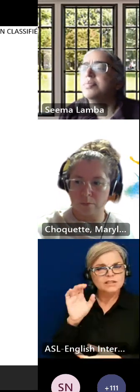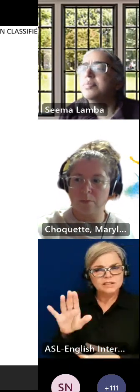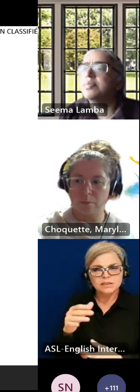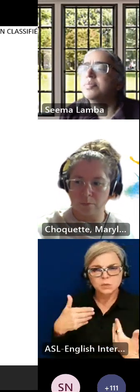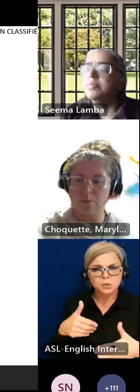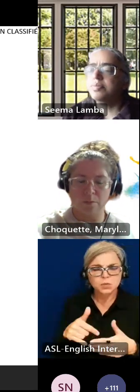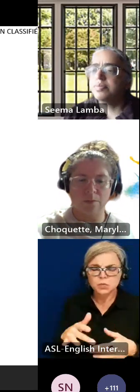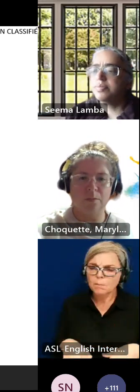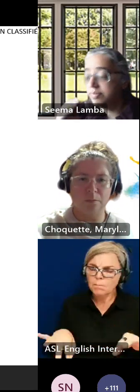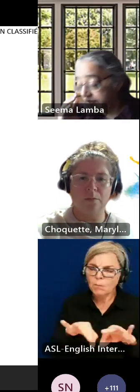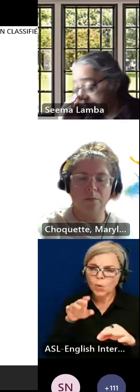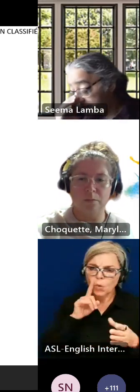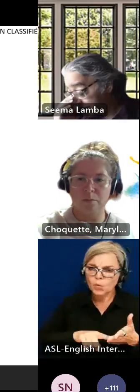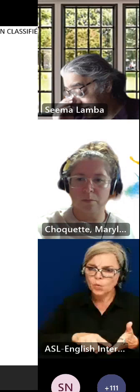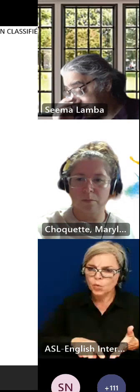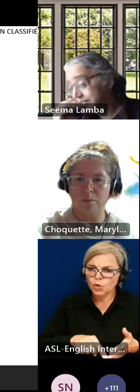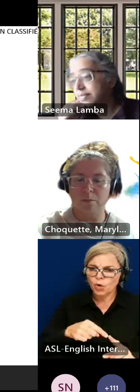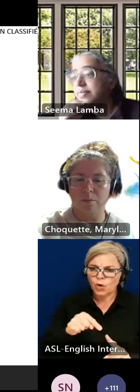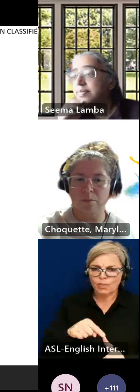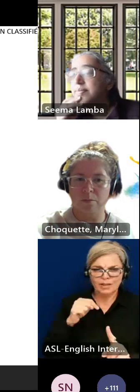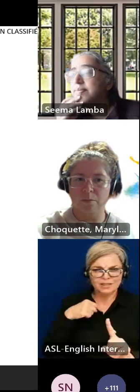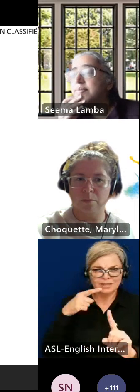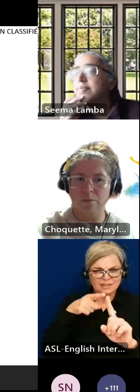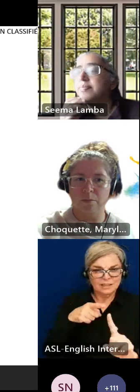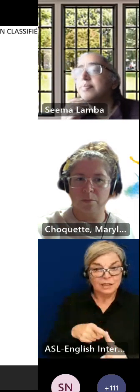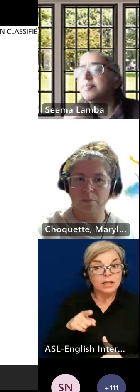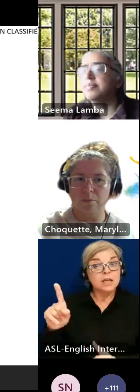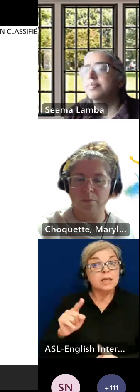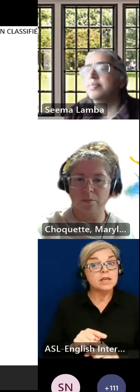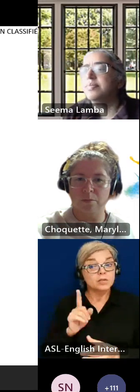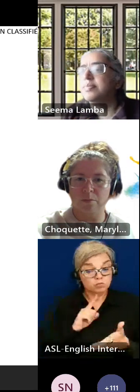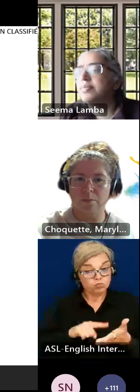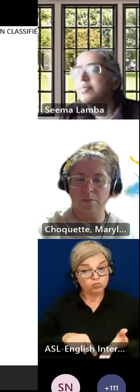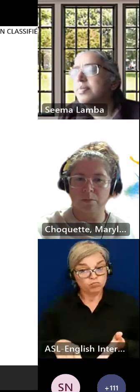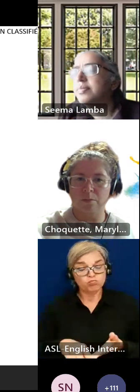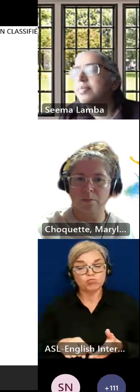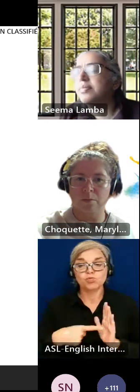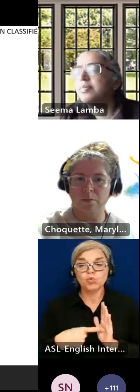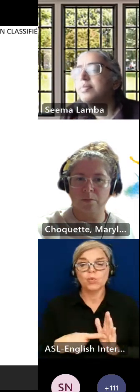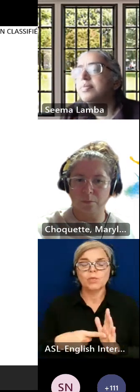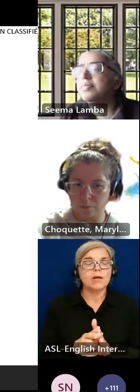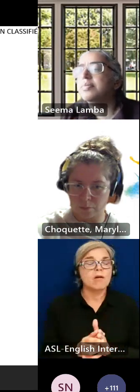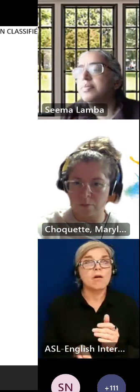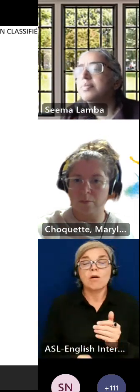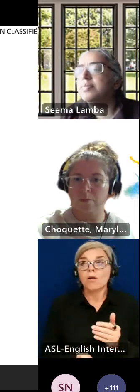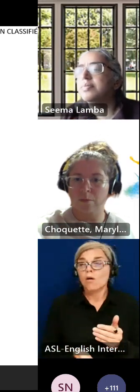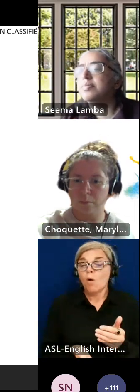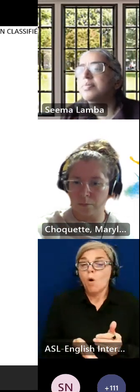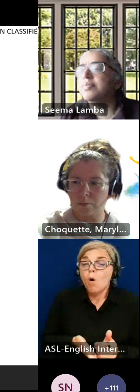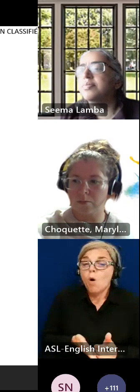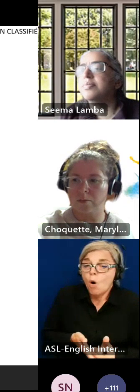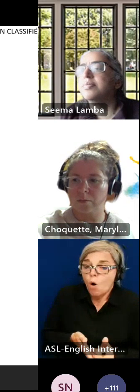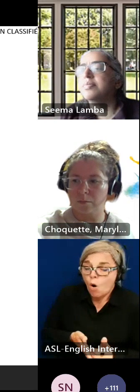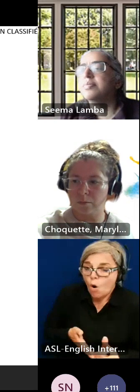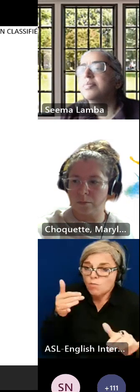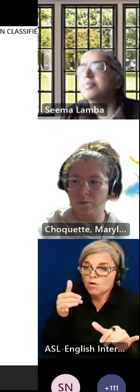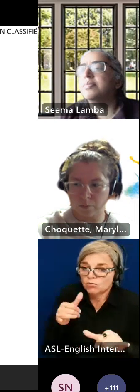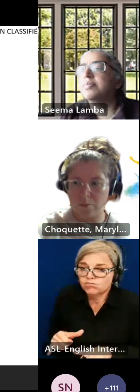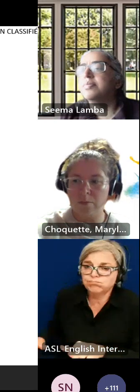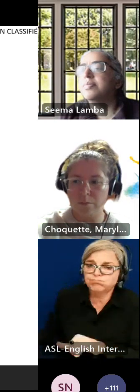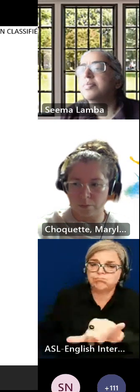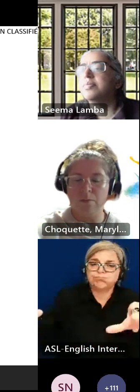points. His work clearly demonstrates that almost universally, racialized and more especially Black